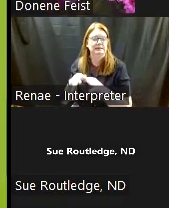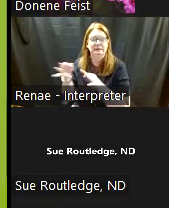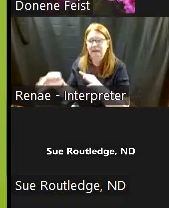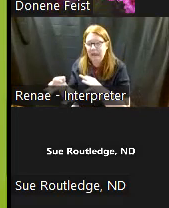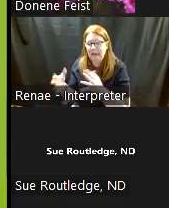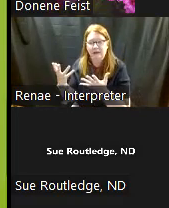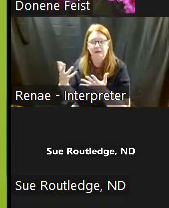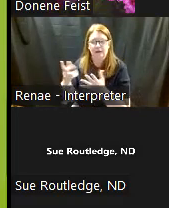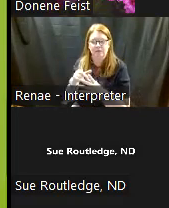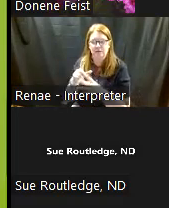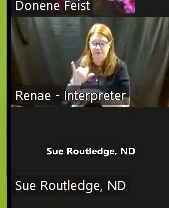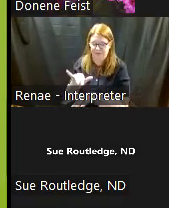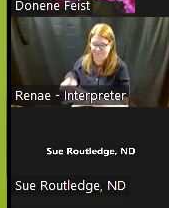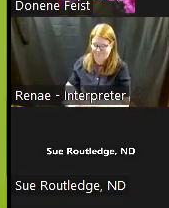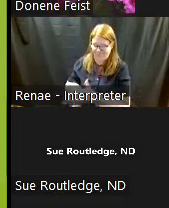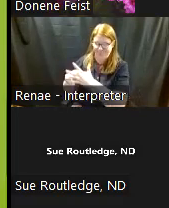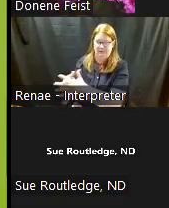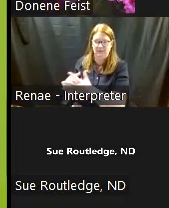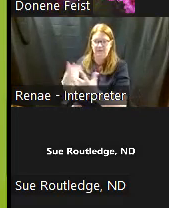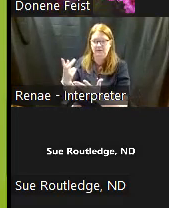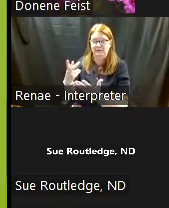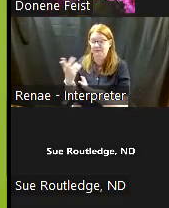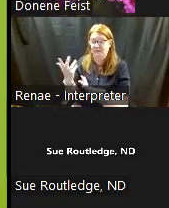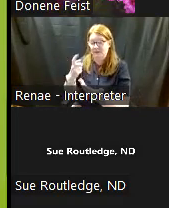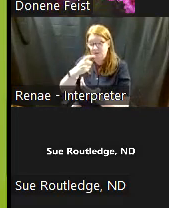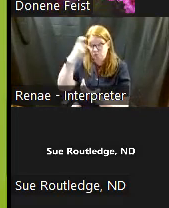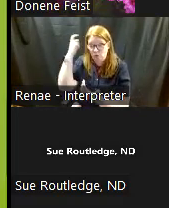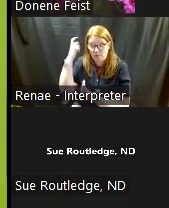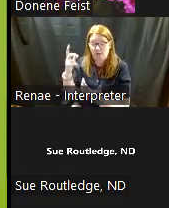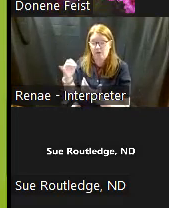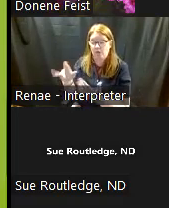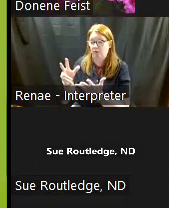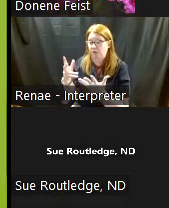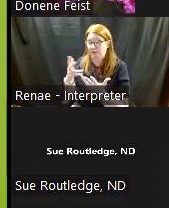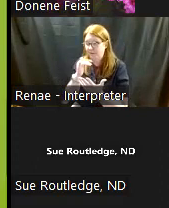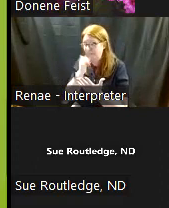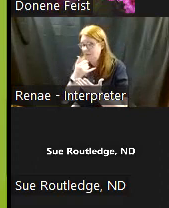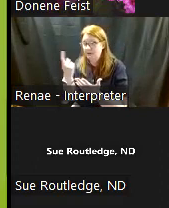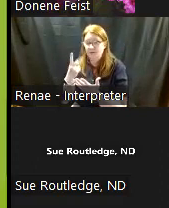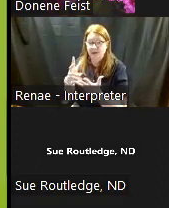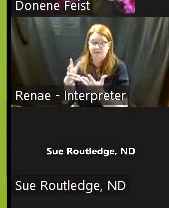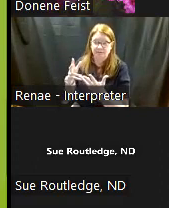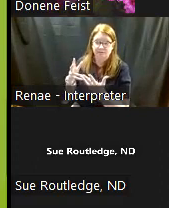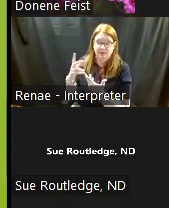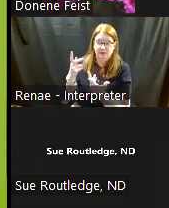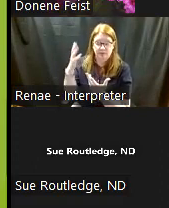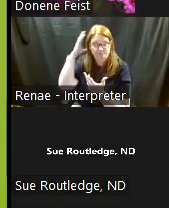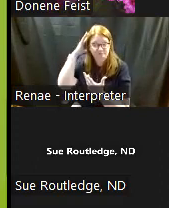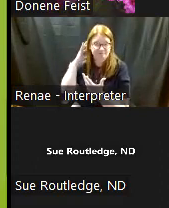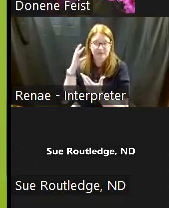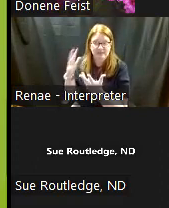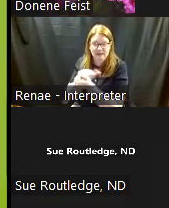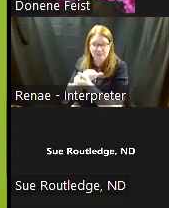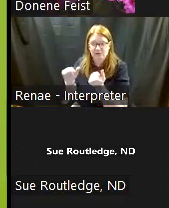can sever the hearing nerves. Fractures can hurt the temporal bone and cause some damage anatomically.